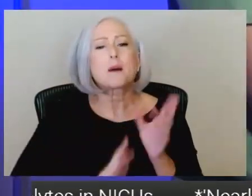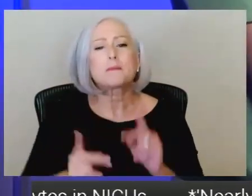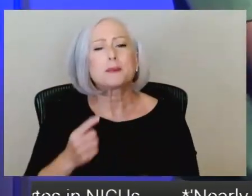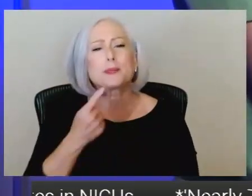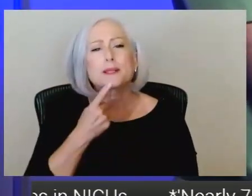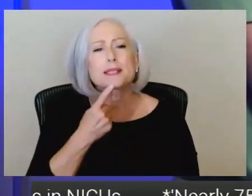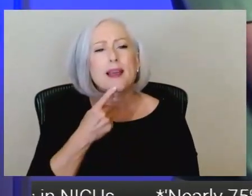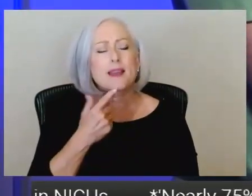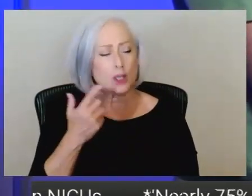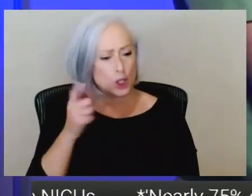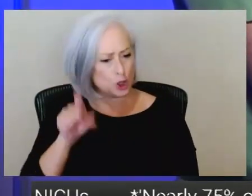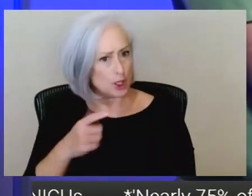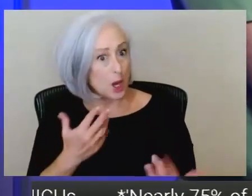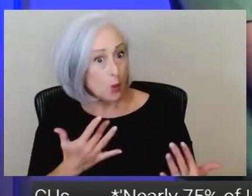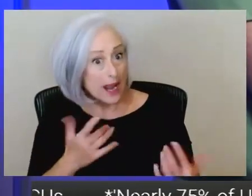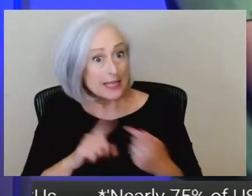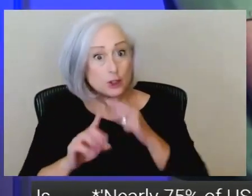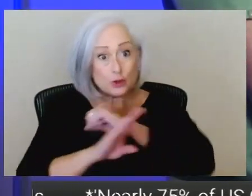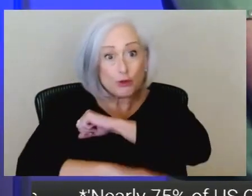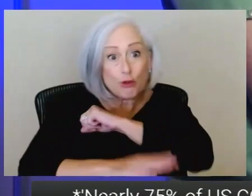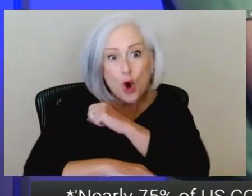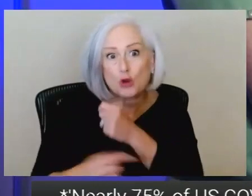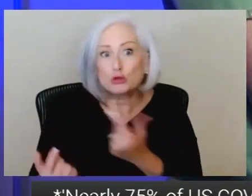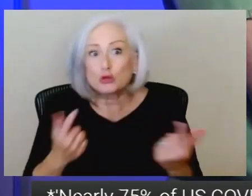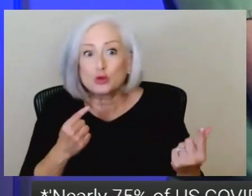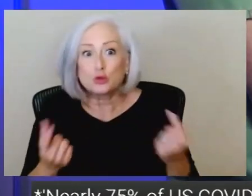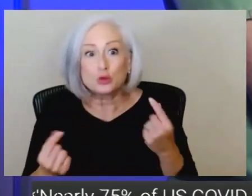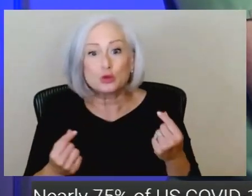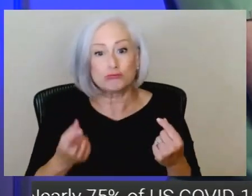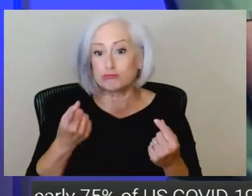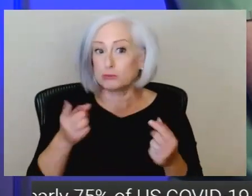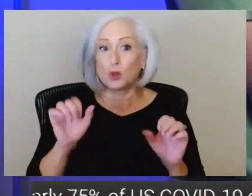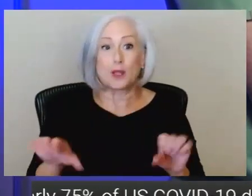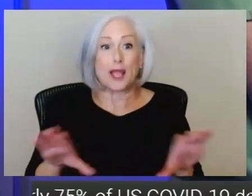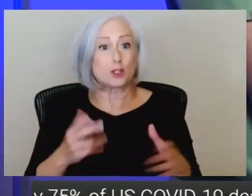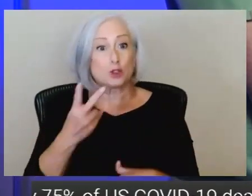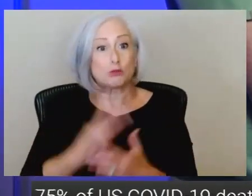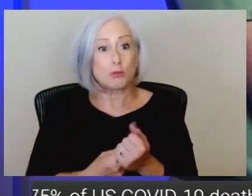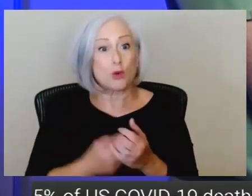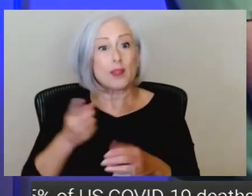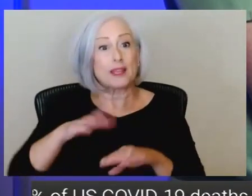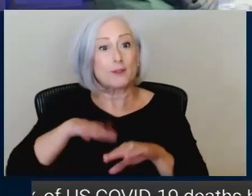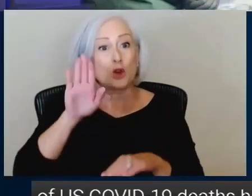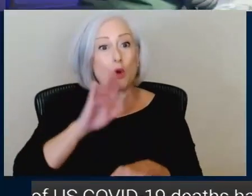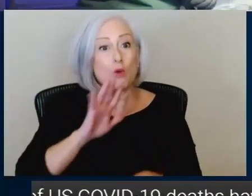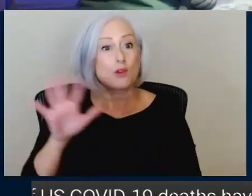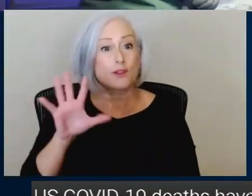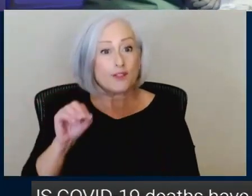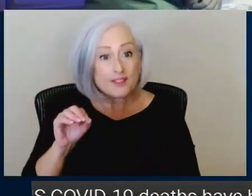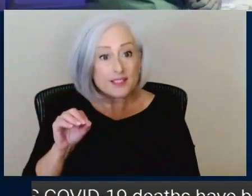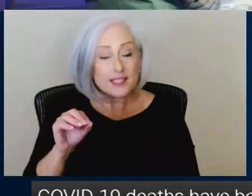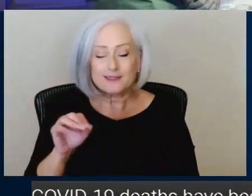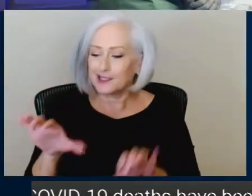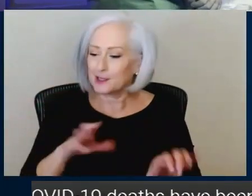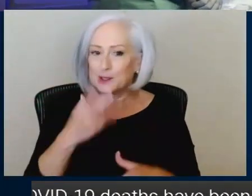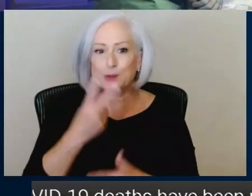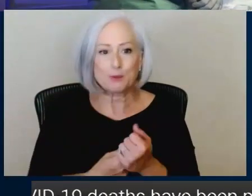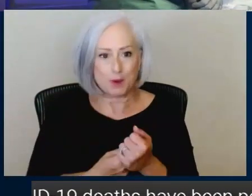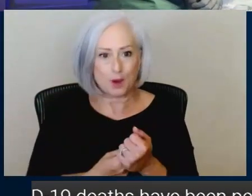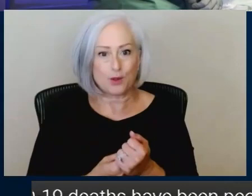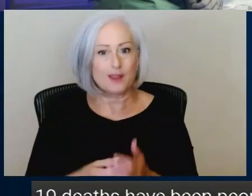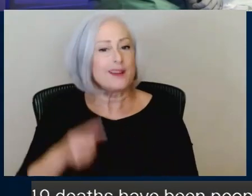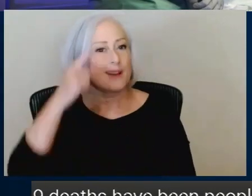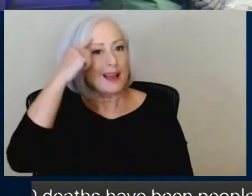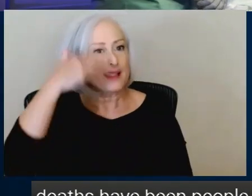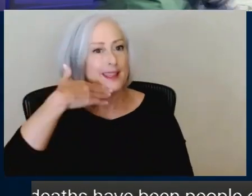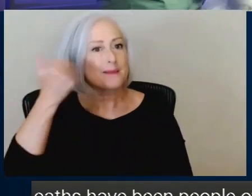I get it now? Should I wait till the fall? I think you should do both, right? If you're over the age of 50, go get both. Yeah, I think that's probably the best advice, Dr. Stites. You